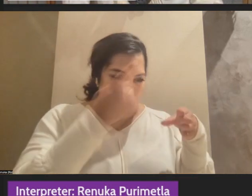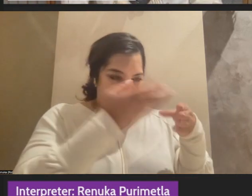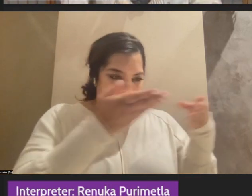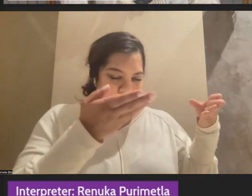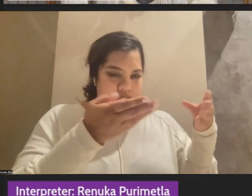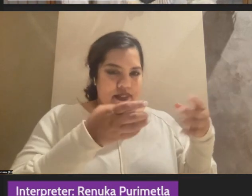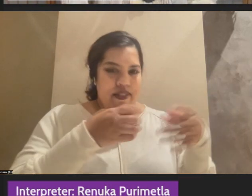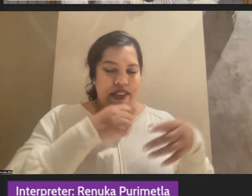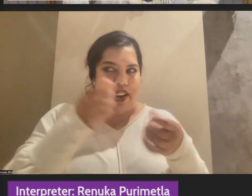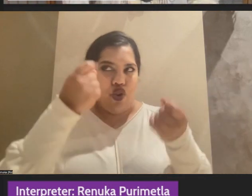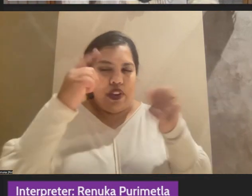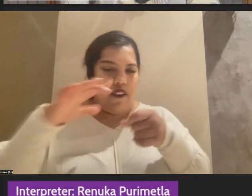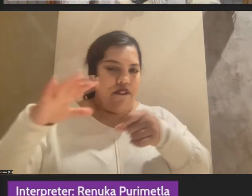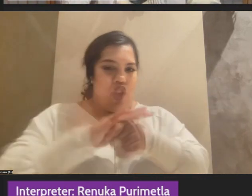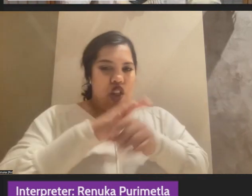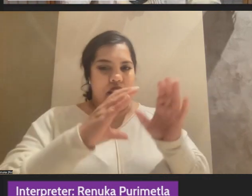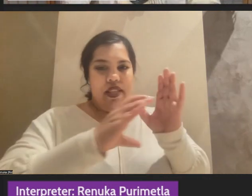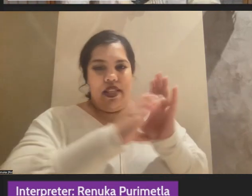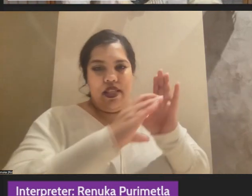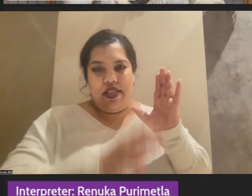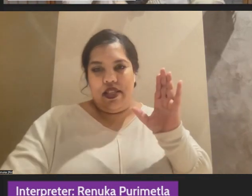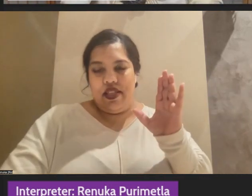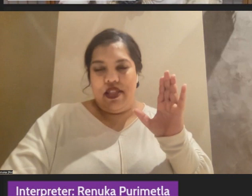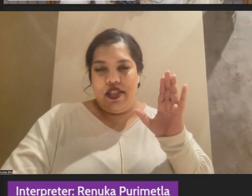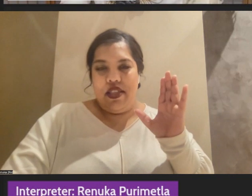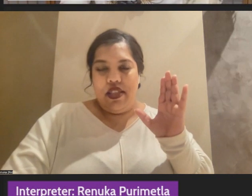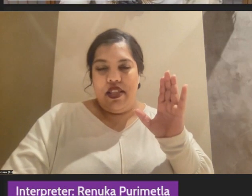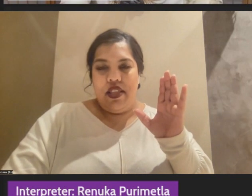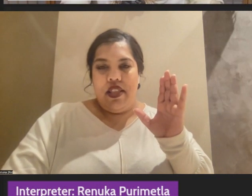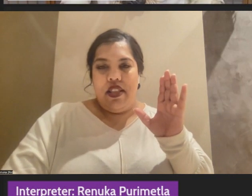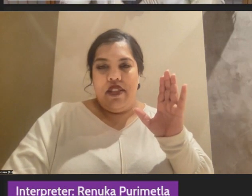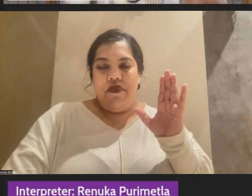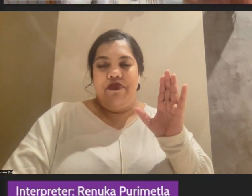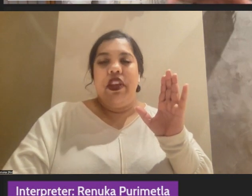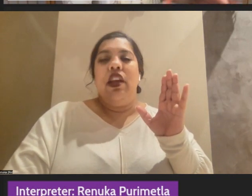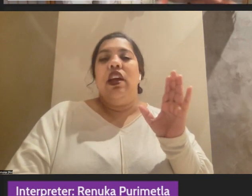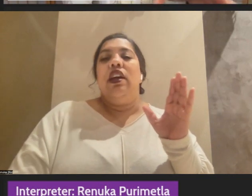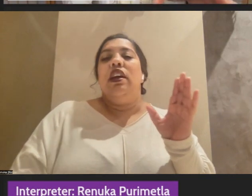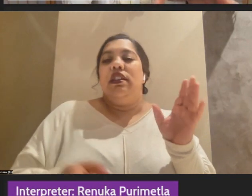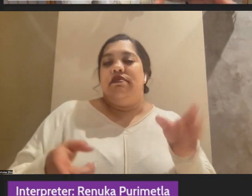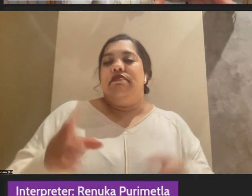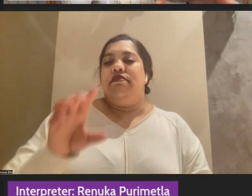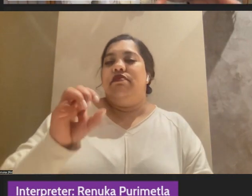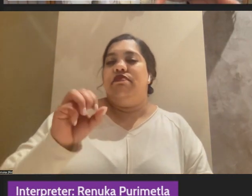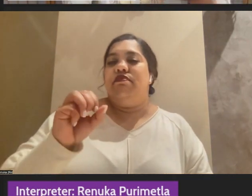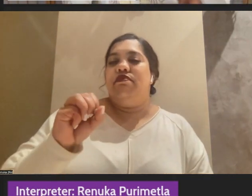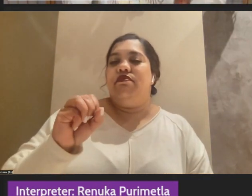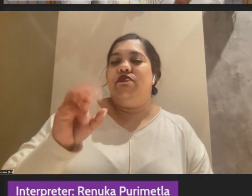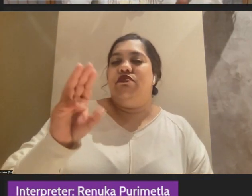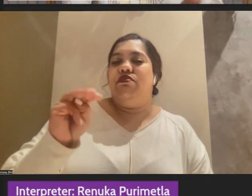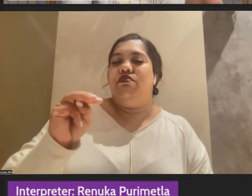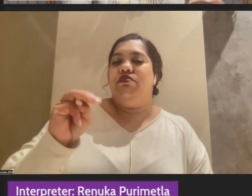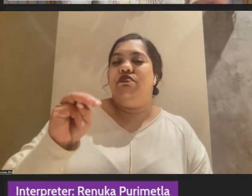the summum bonum. The what? Summum